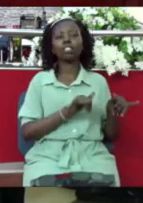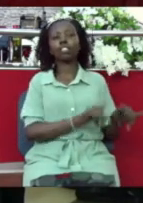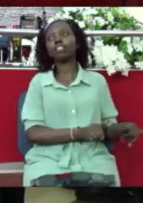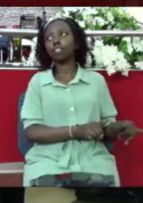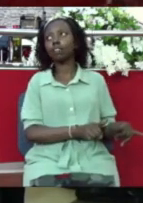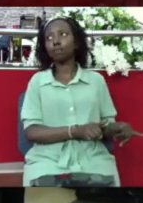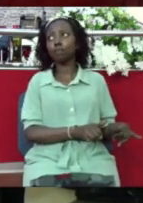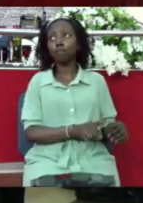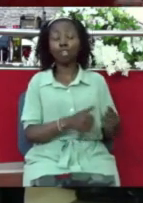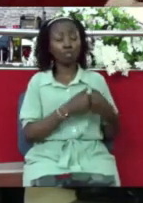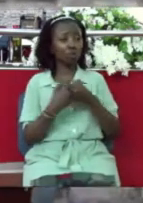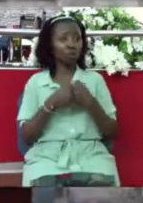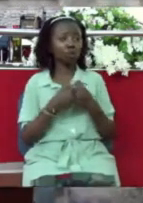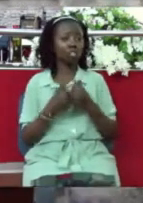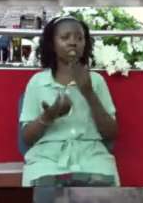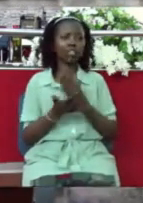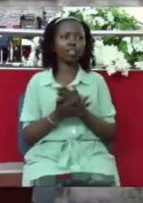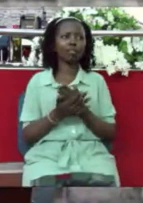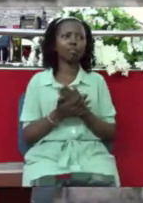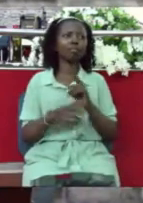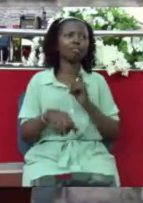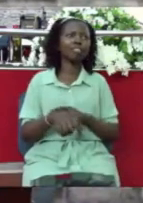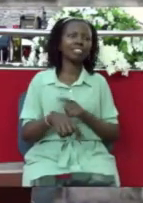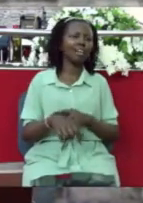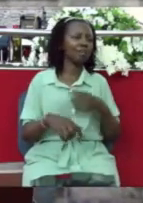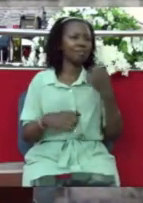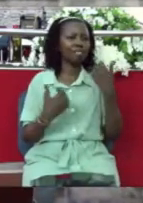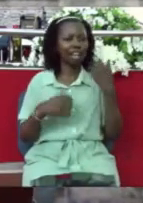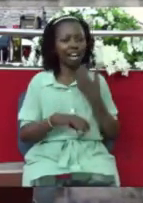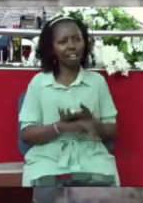This challenge sometimes they seem overwhelming.